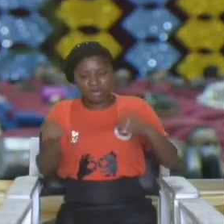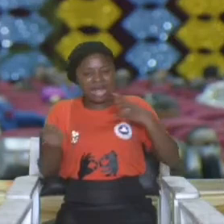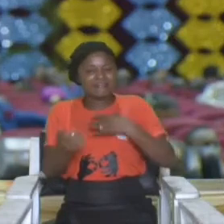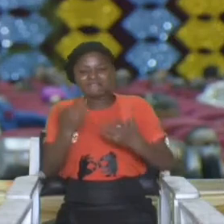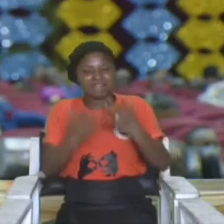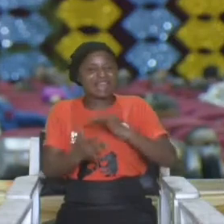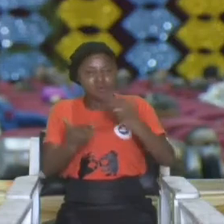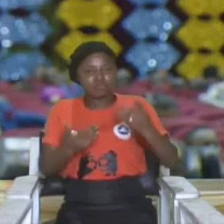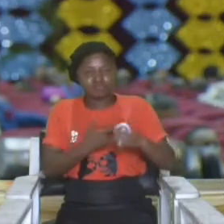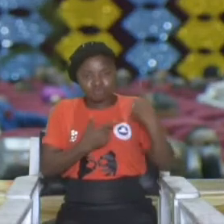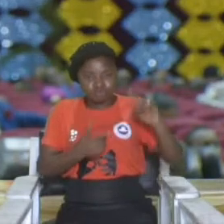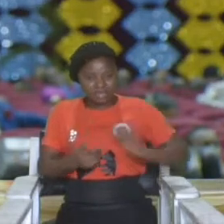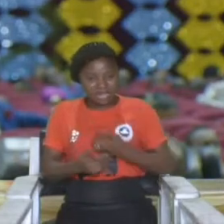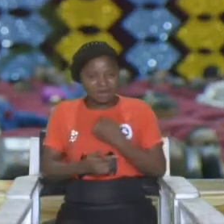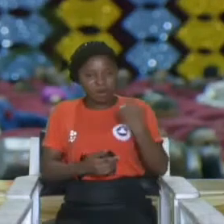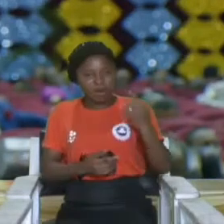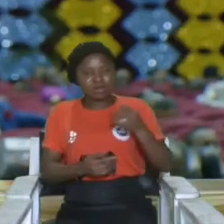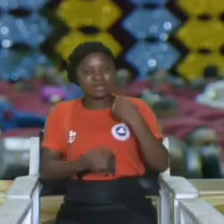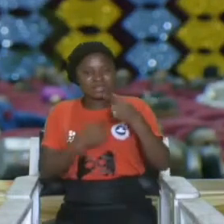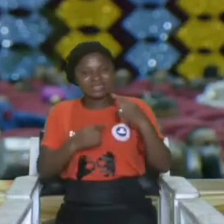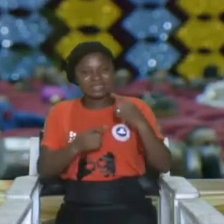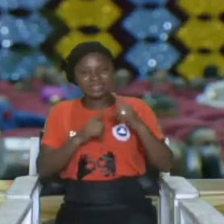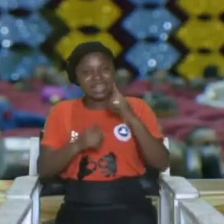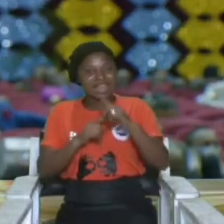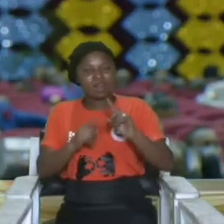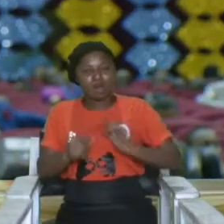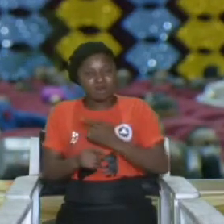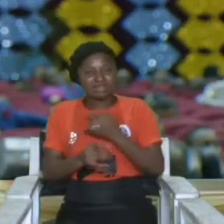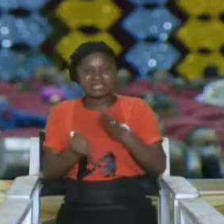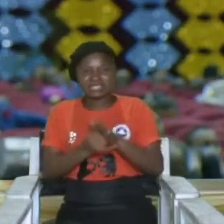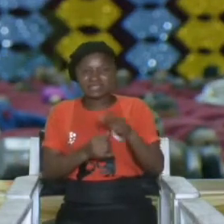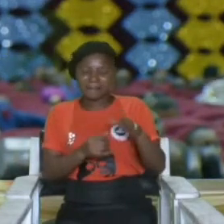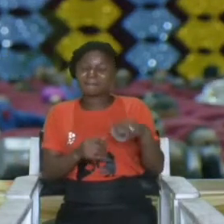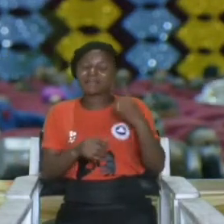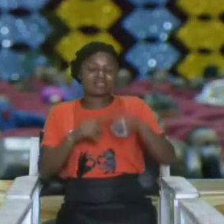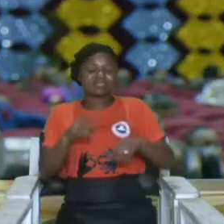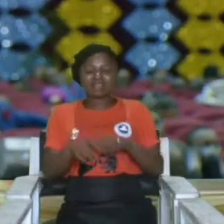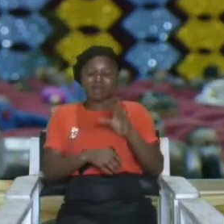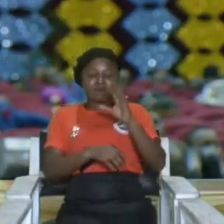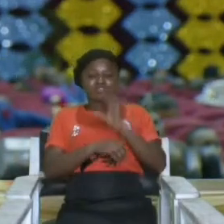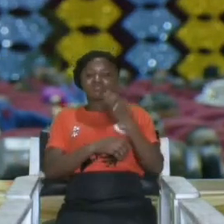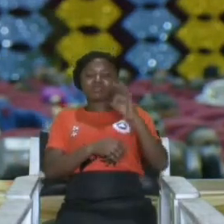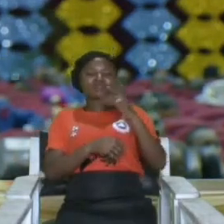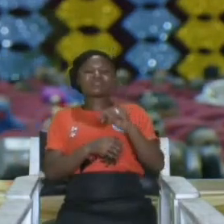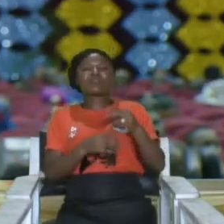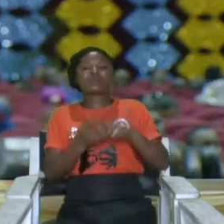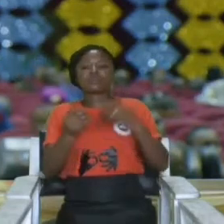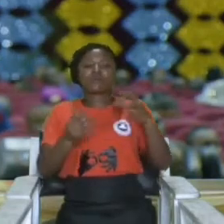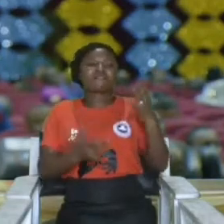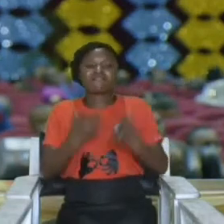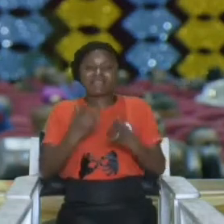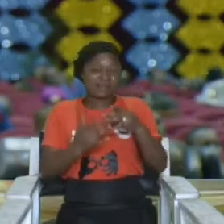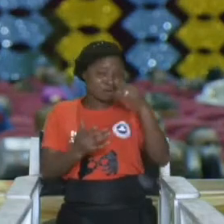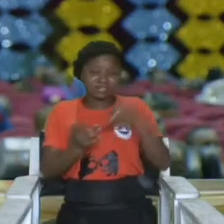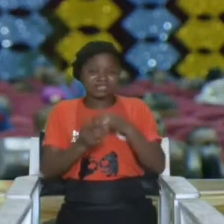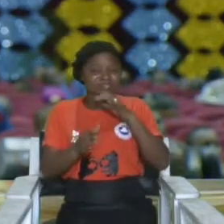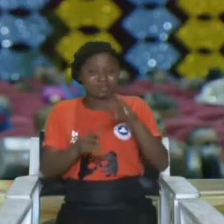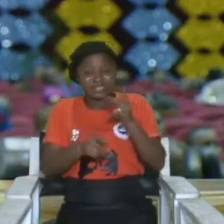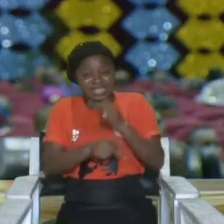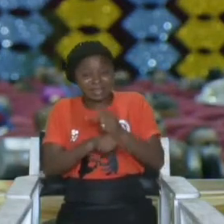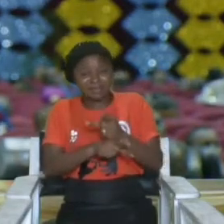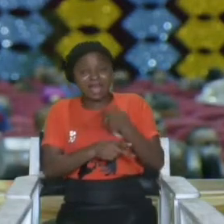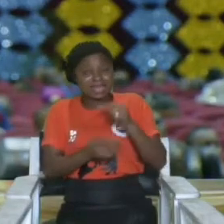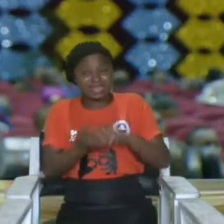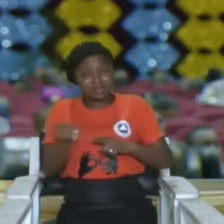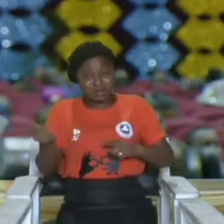tell us that it is also good to talk about the maintenance culture of the rod of fire. Because if you don't maintain the rod,